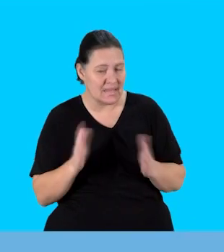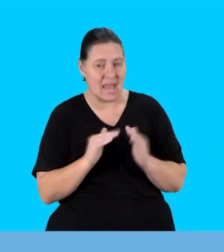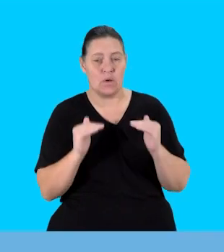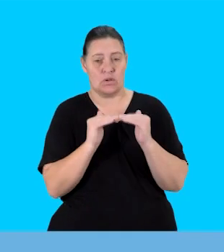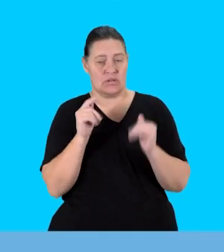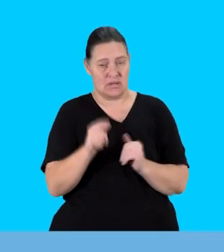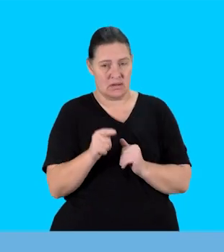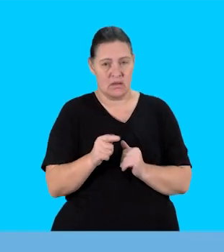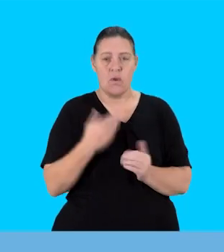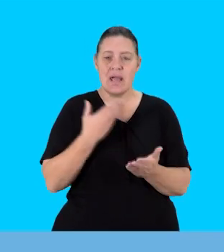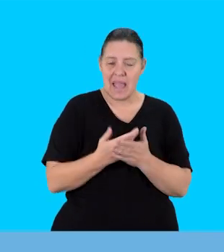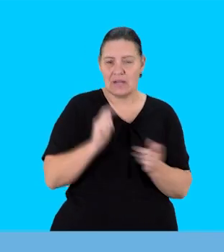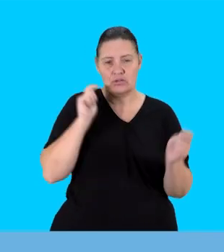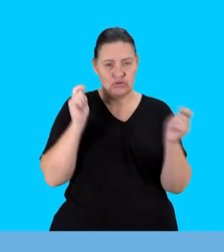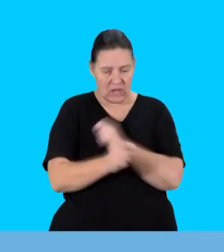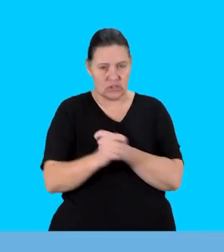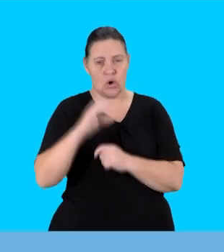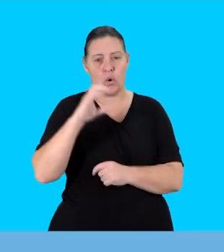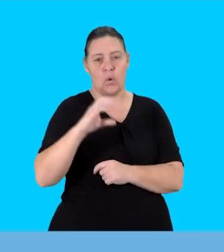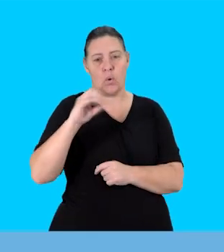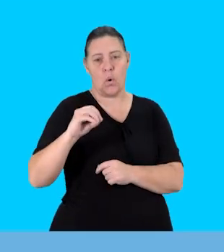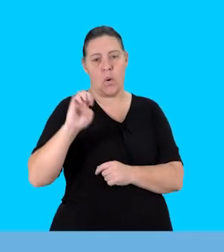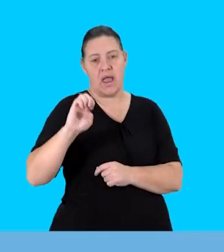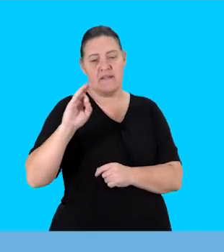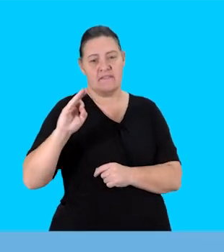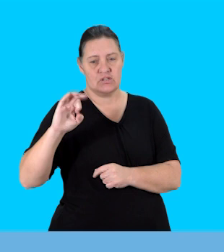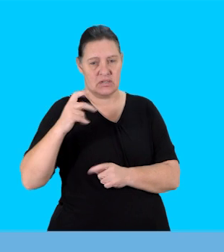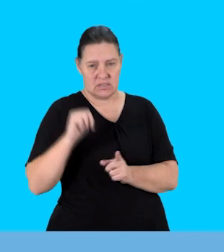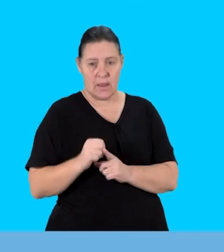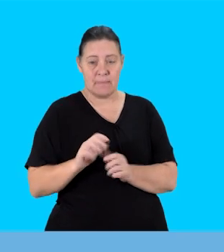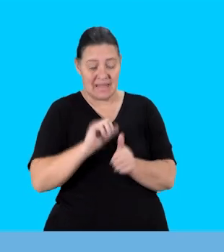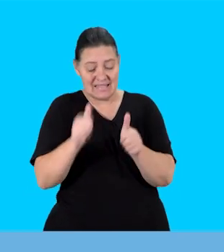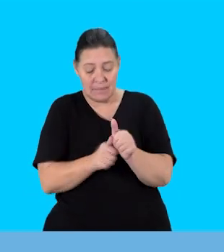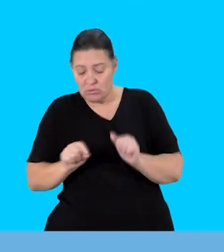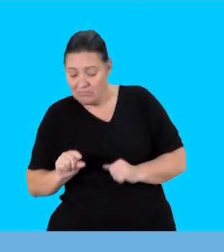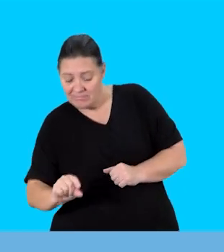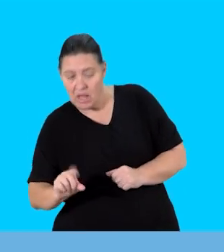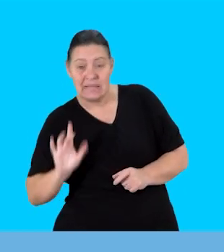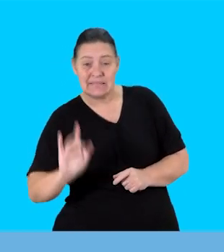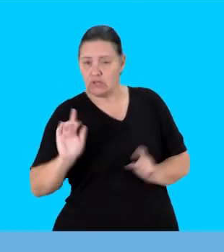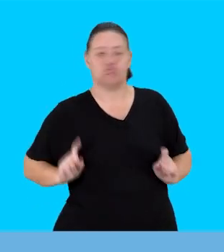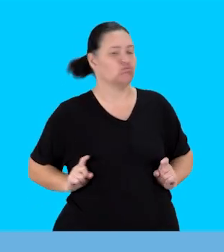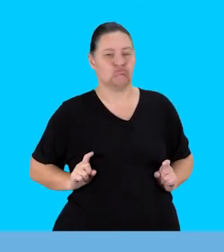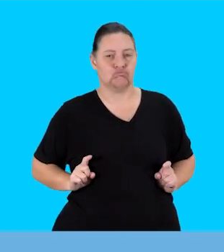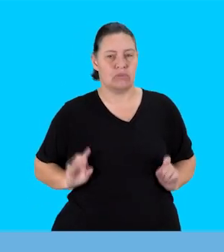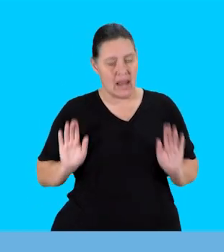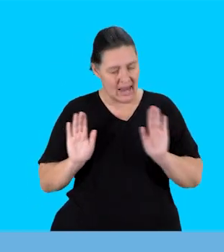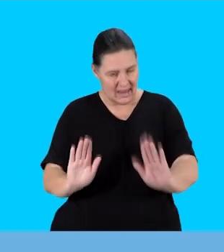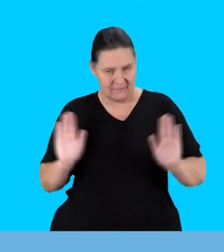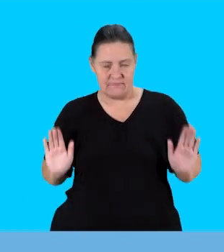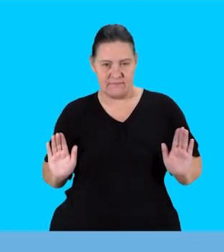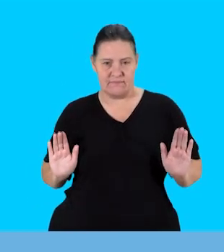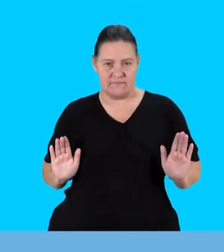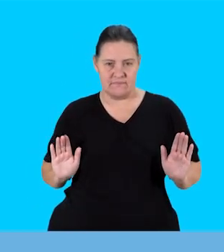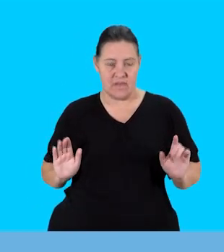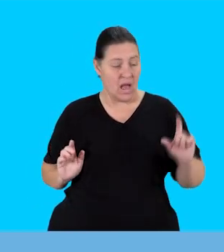balancing equations, we can change the coefficient, but we never touch the subscript. We can change the